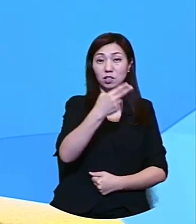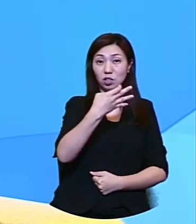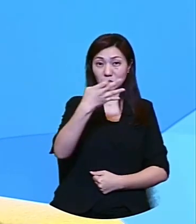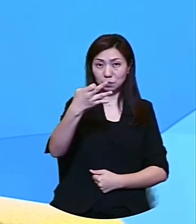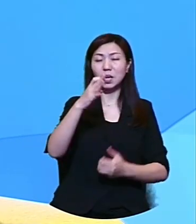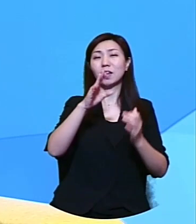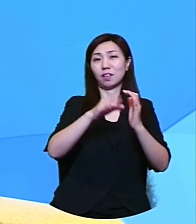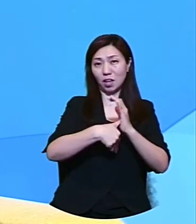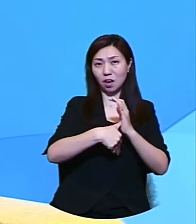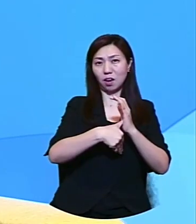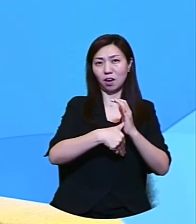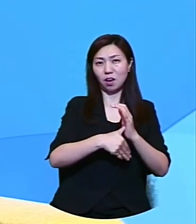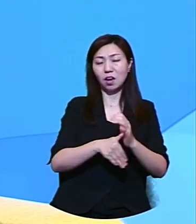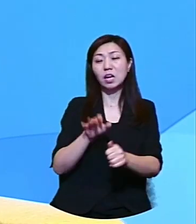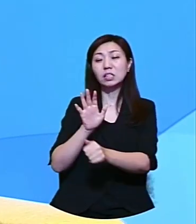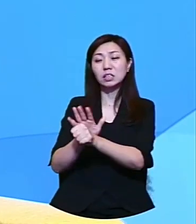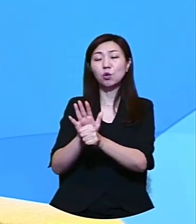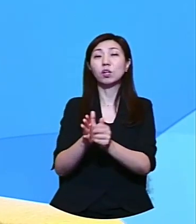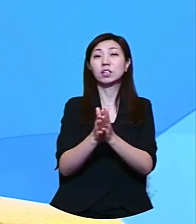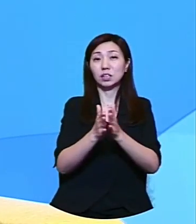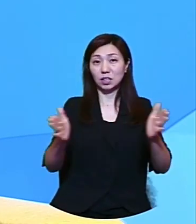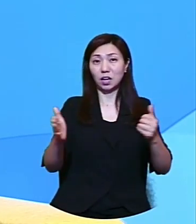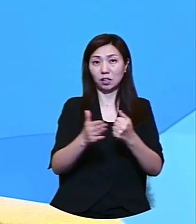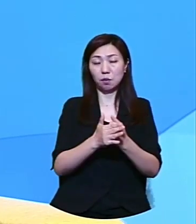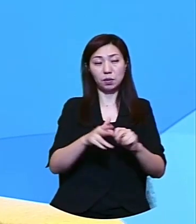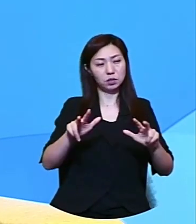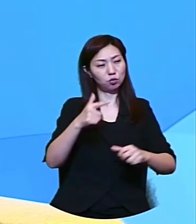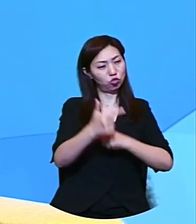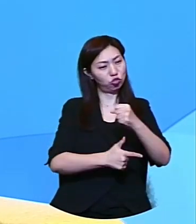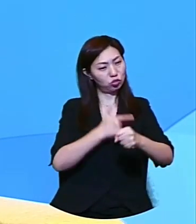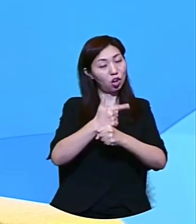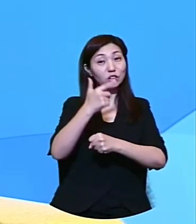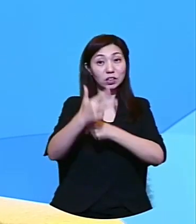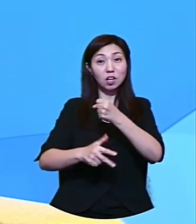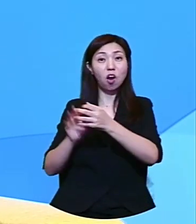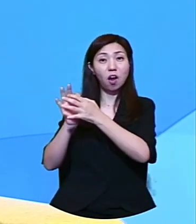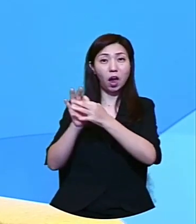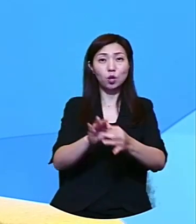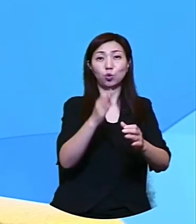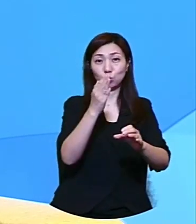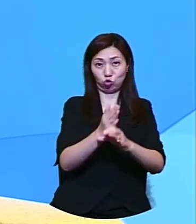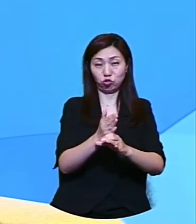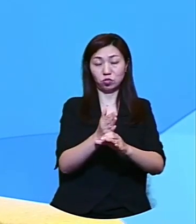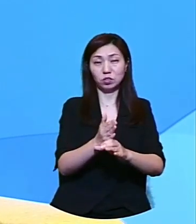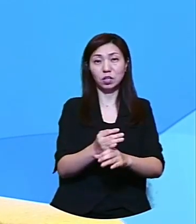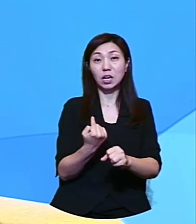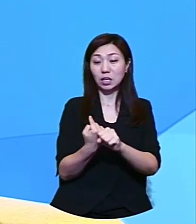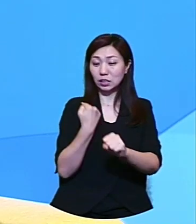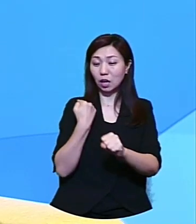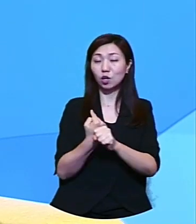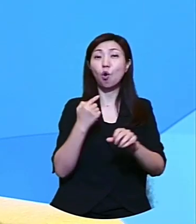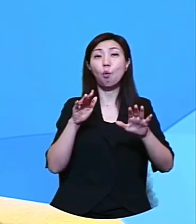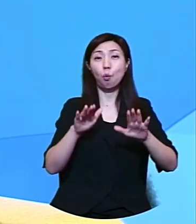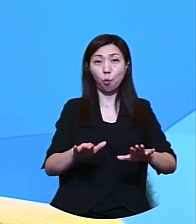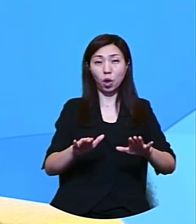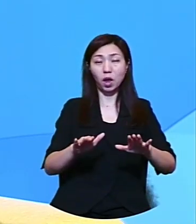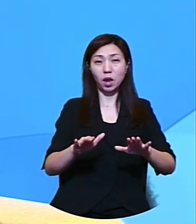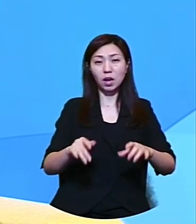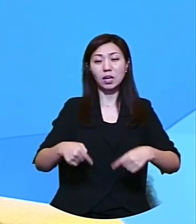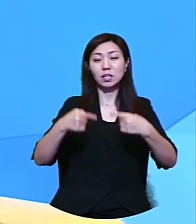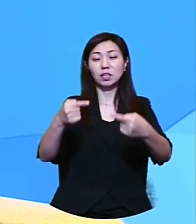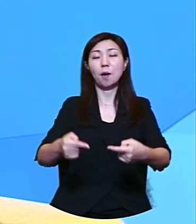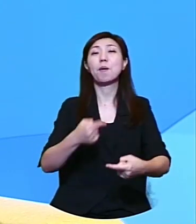year and this year, I guess, the companies who participating in this program, they were not able to